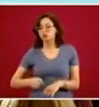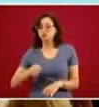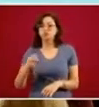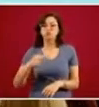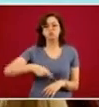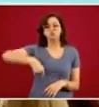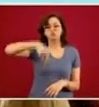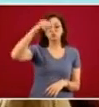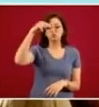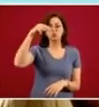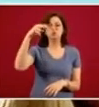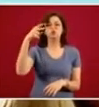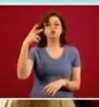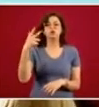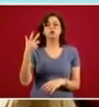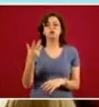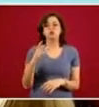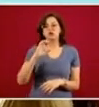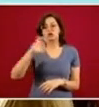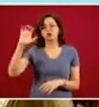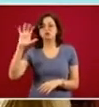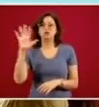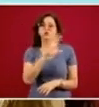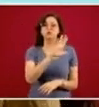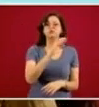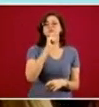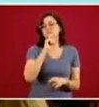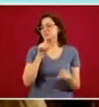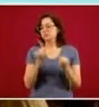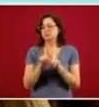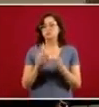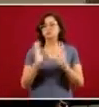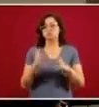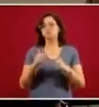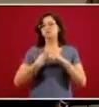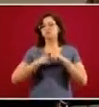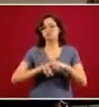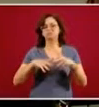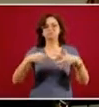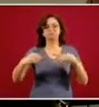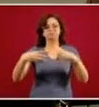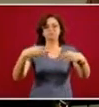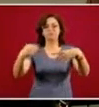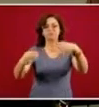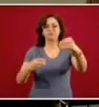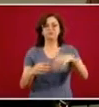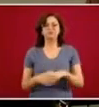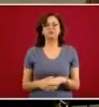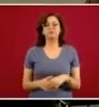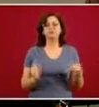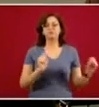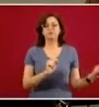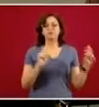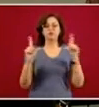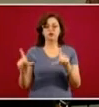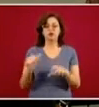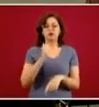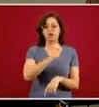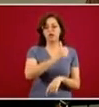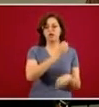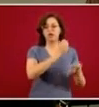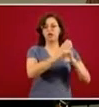We have some yellow states now, and Mexico City area is in red because it has the